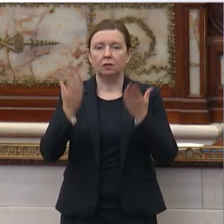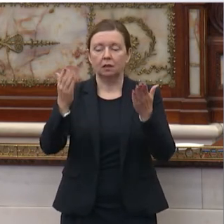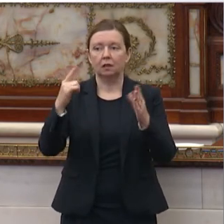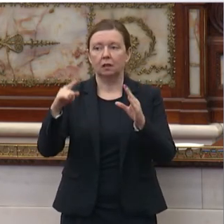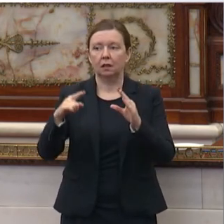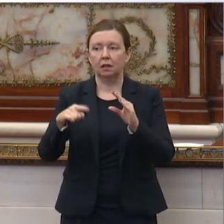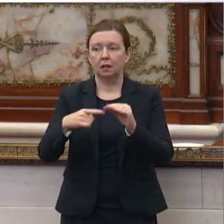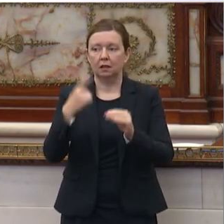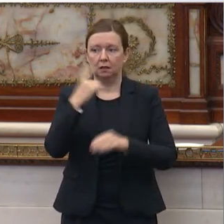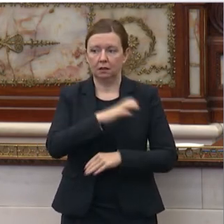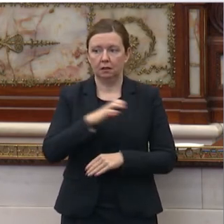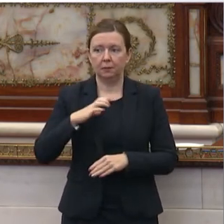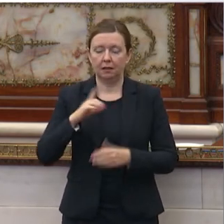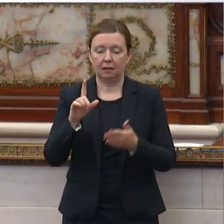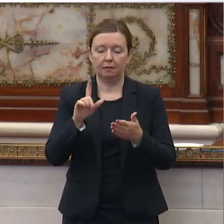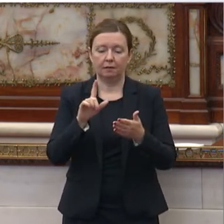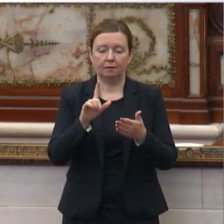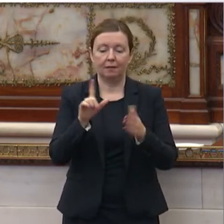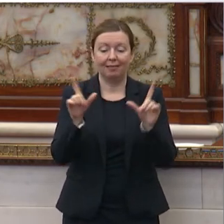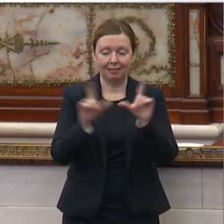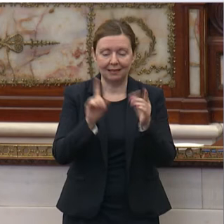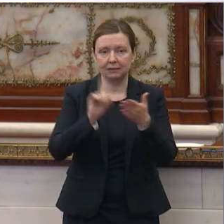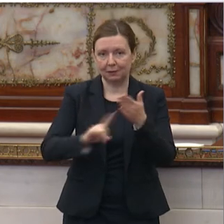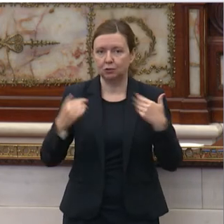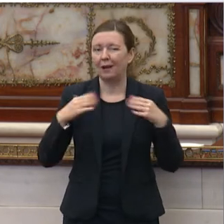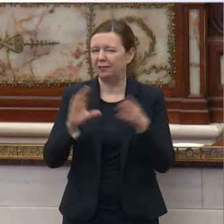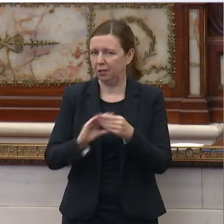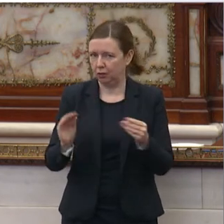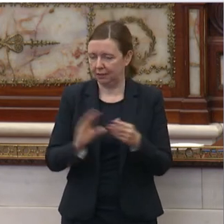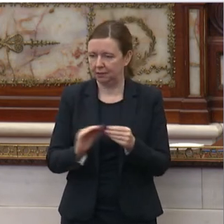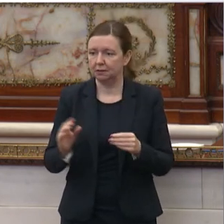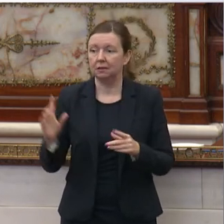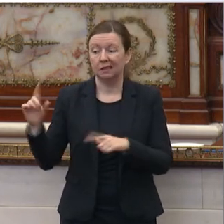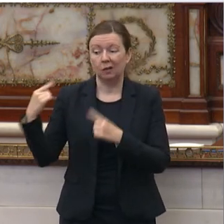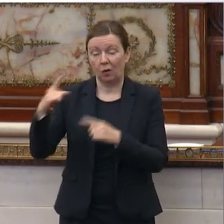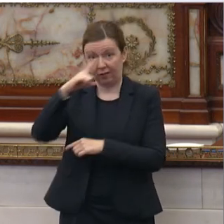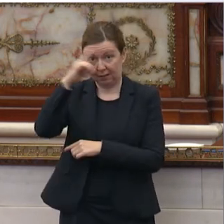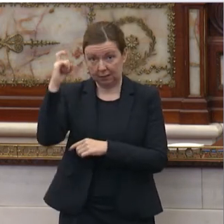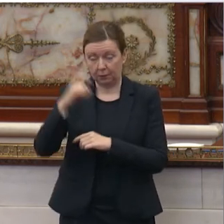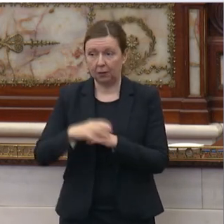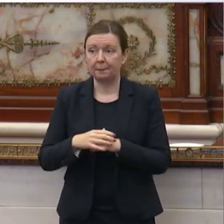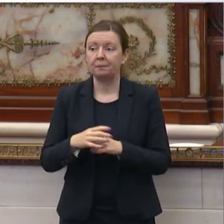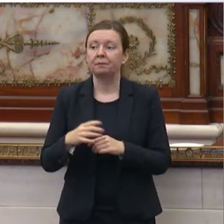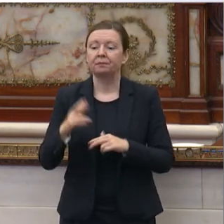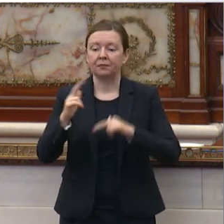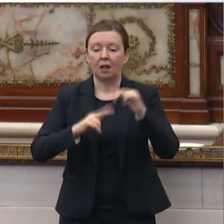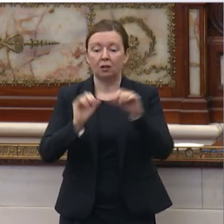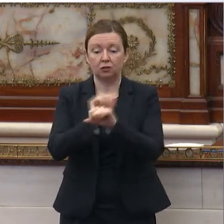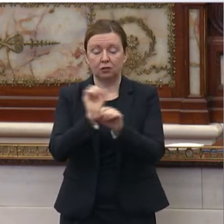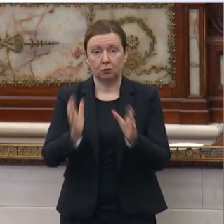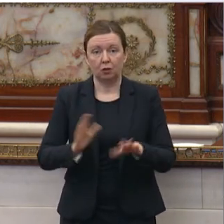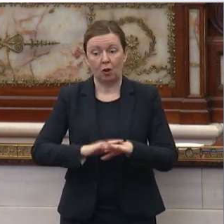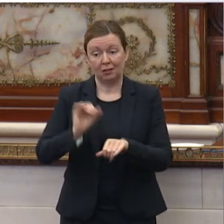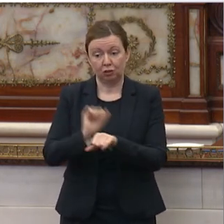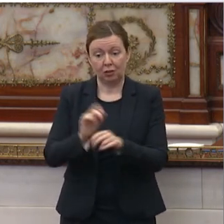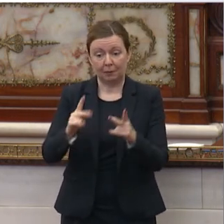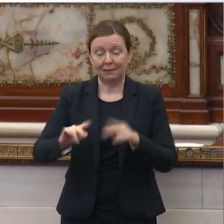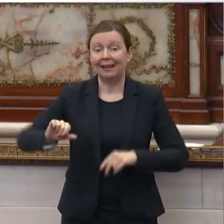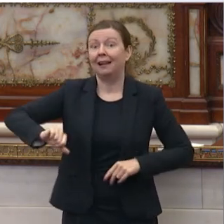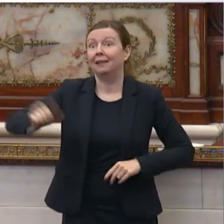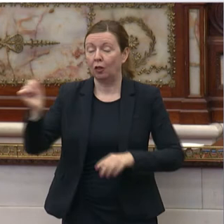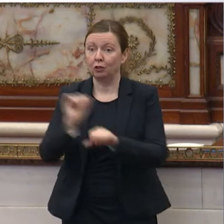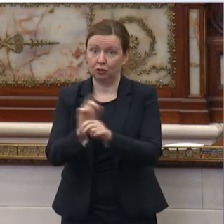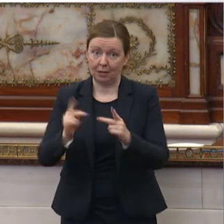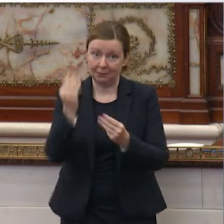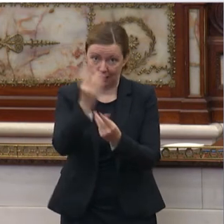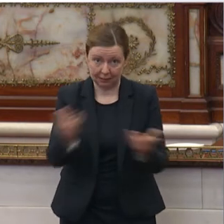calling on the Committee of License and Inspections to hold hearings. Over the summer, a construction worker on a job site, another job site, by